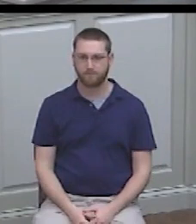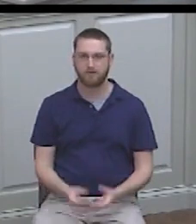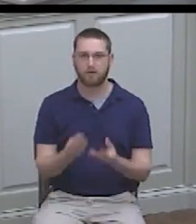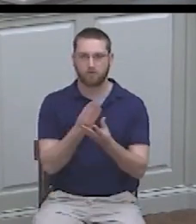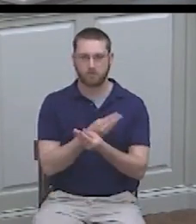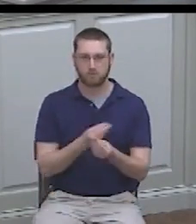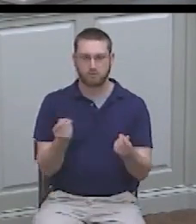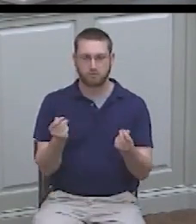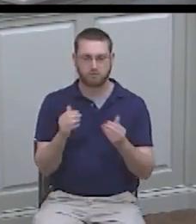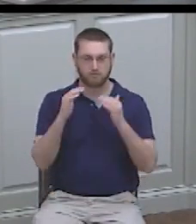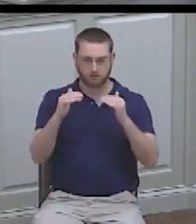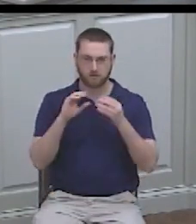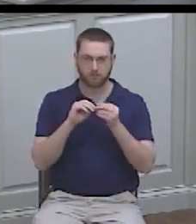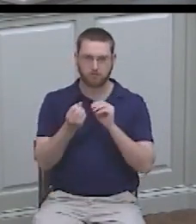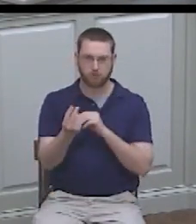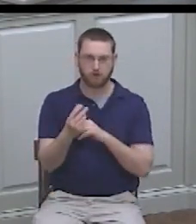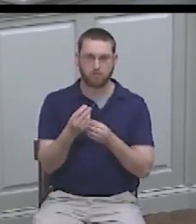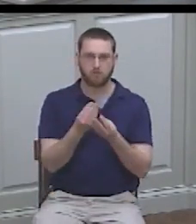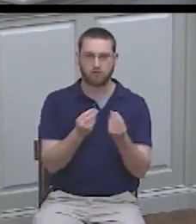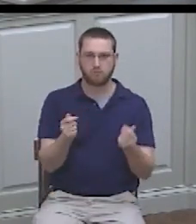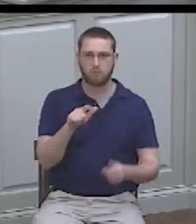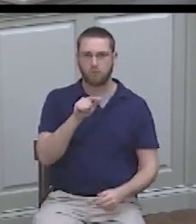Resolution, item 12, resolution